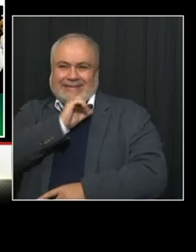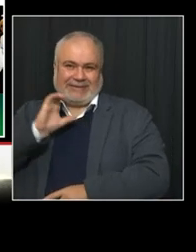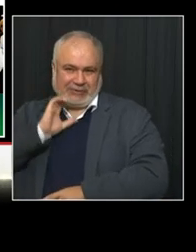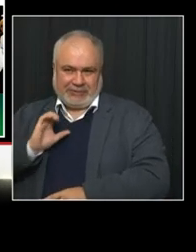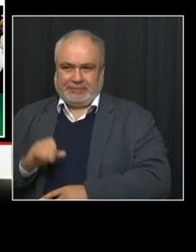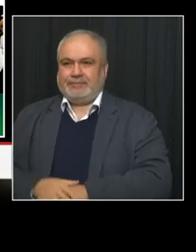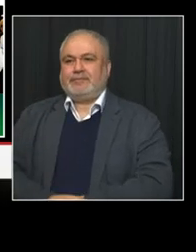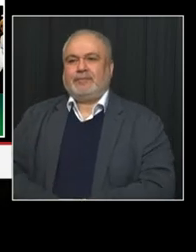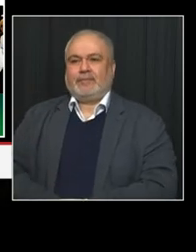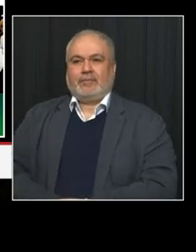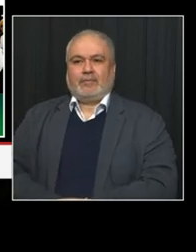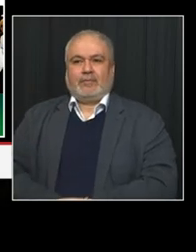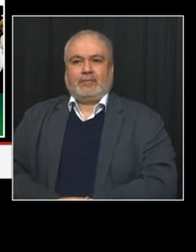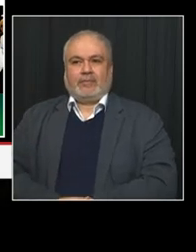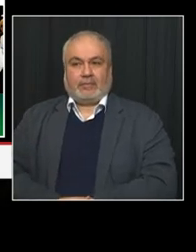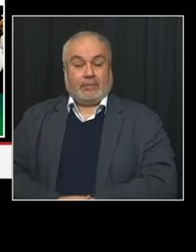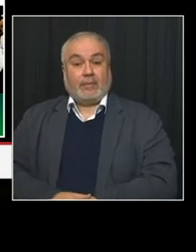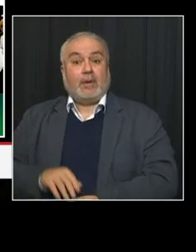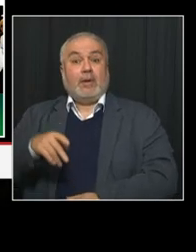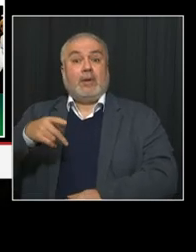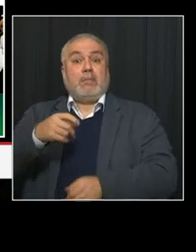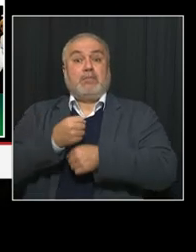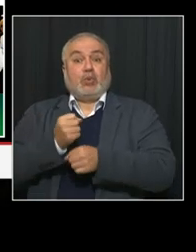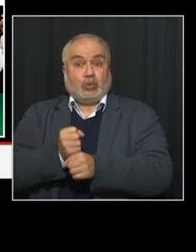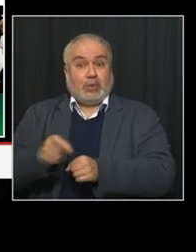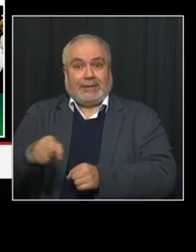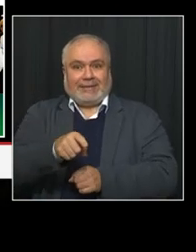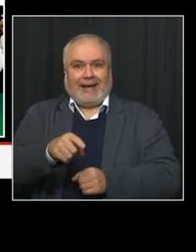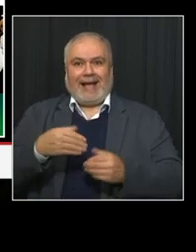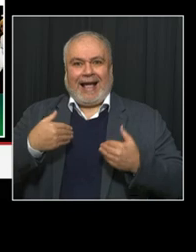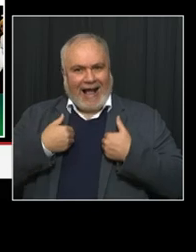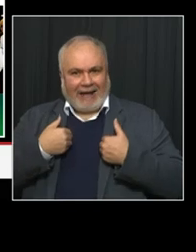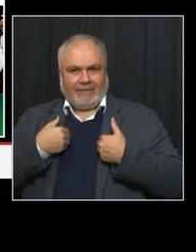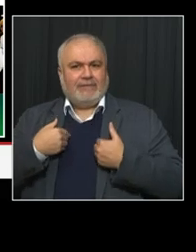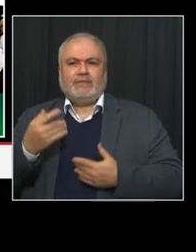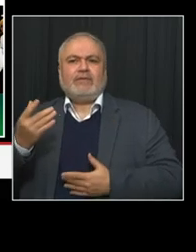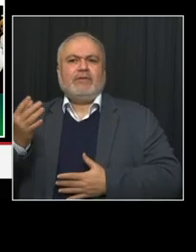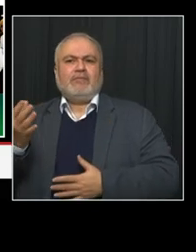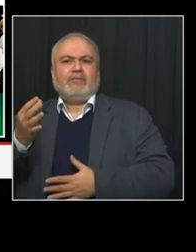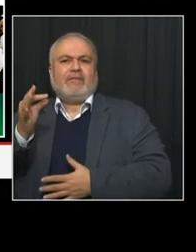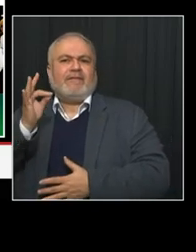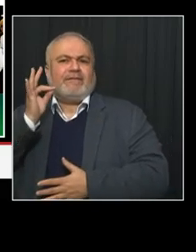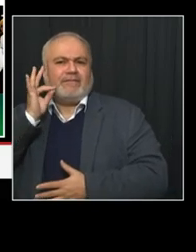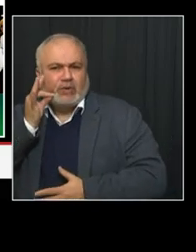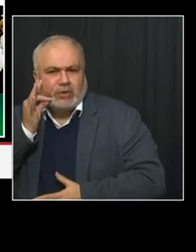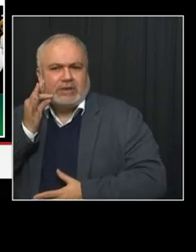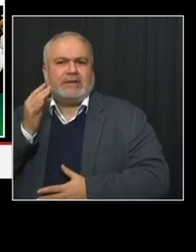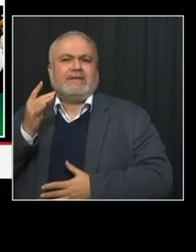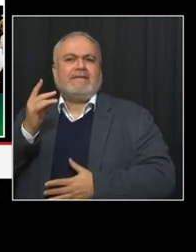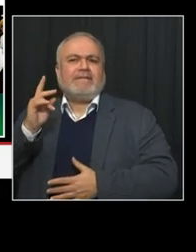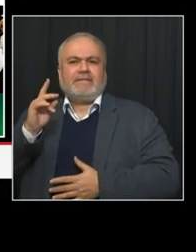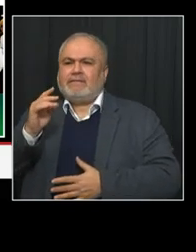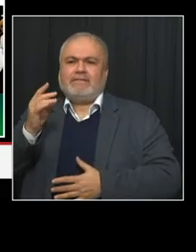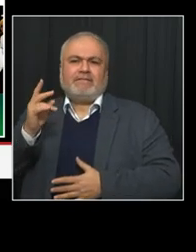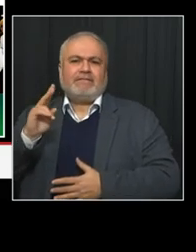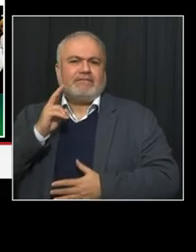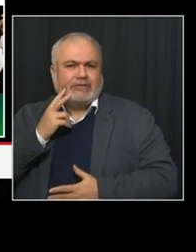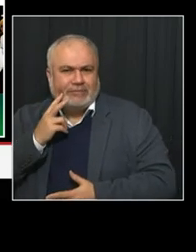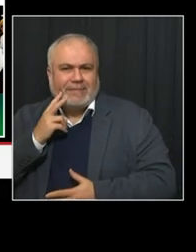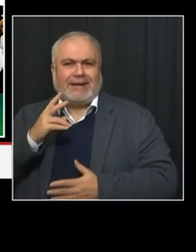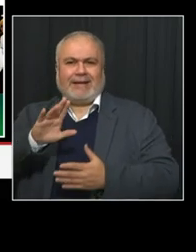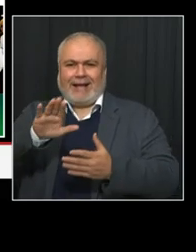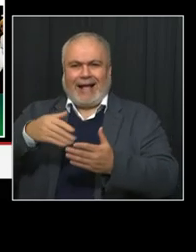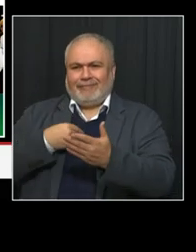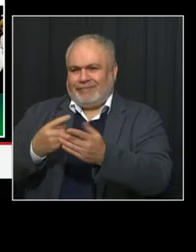vegetables access to seniors. We've expanded our senior villages. We distributed lots of tablets to seniors during